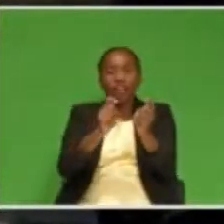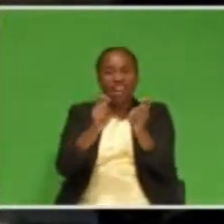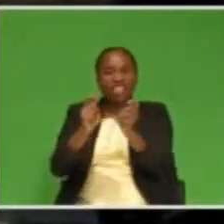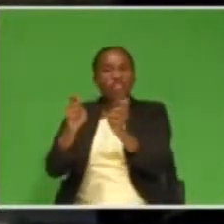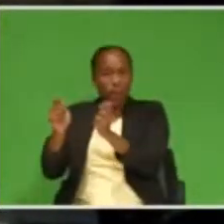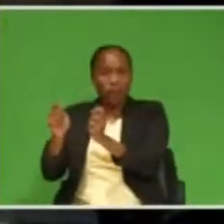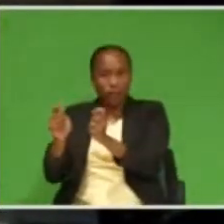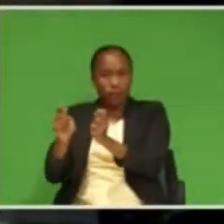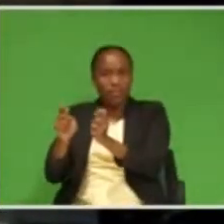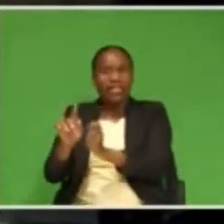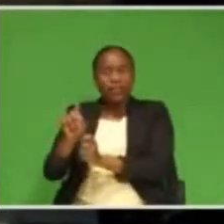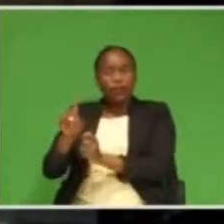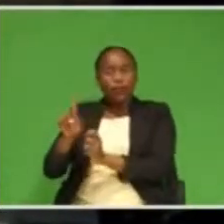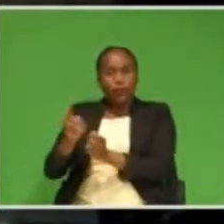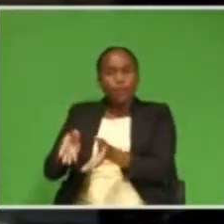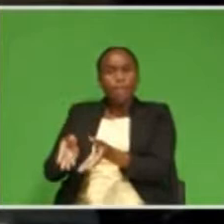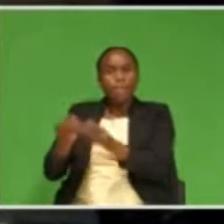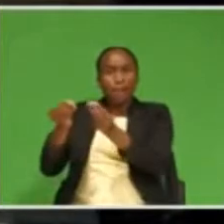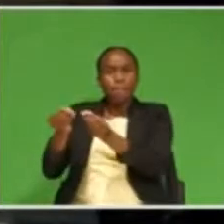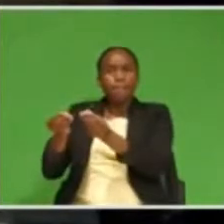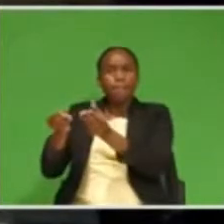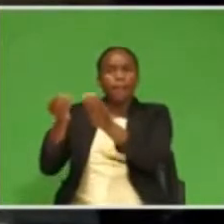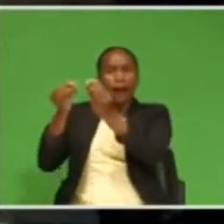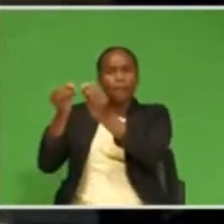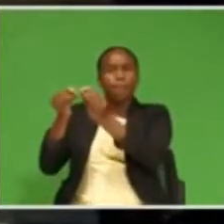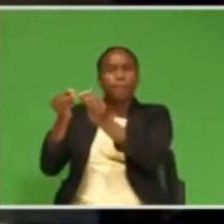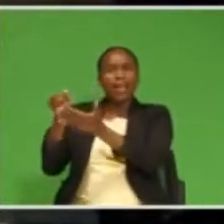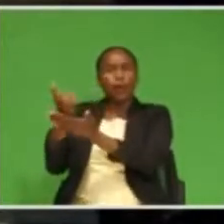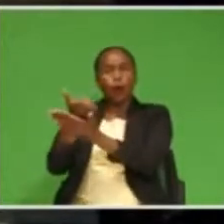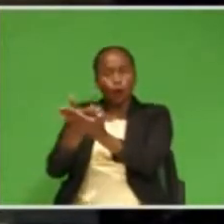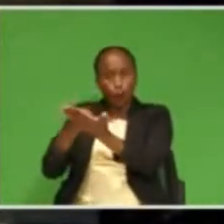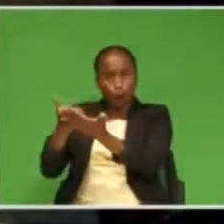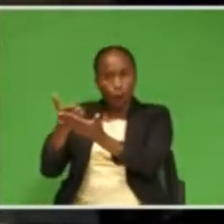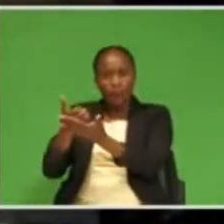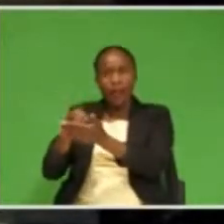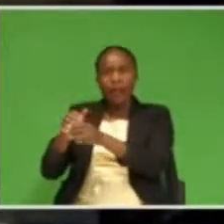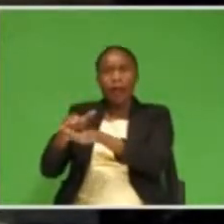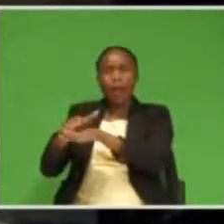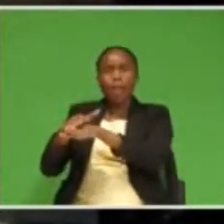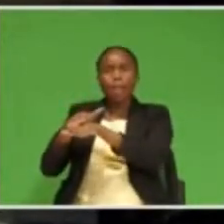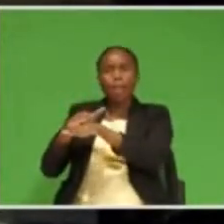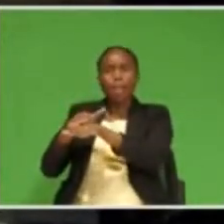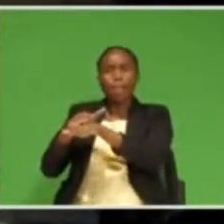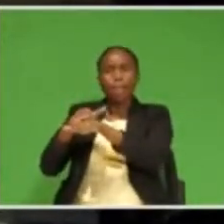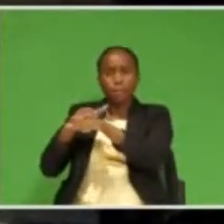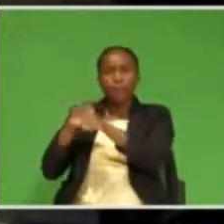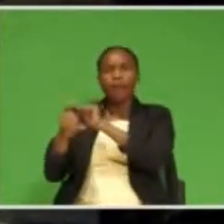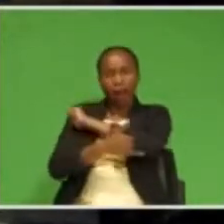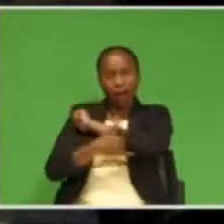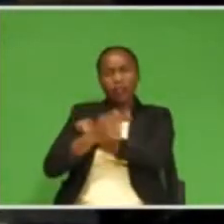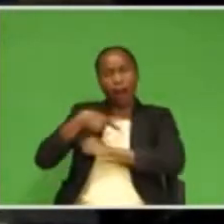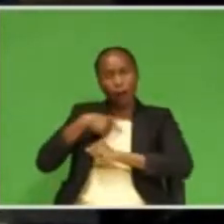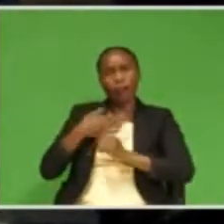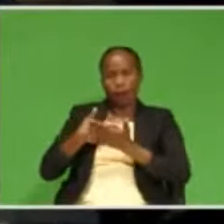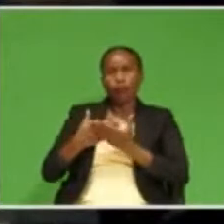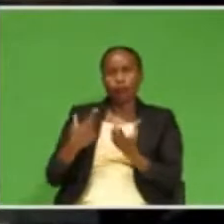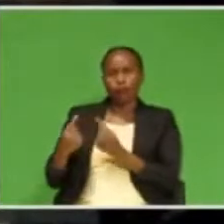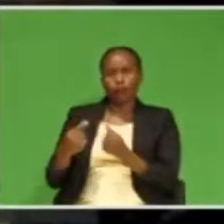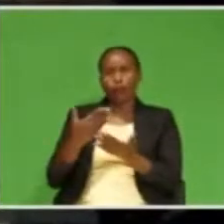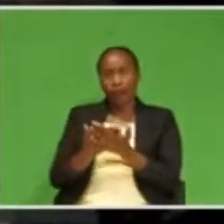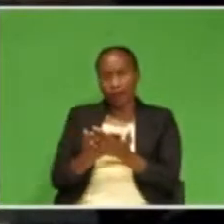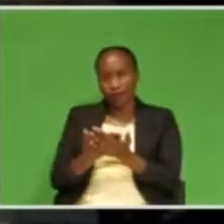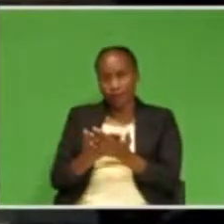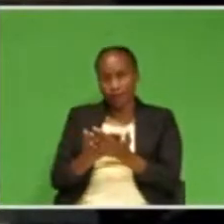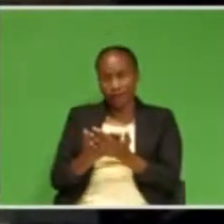economy at a pace our country is able to keep up with, and